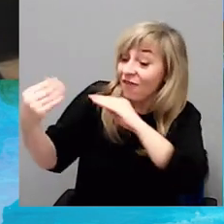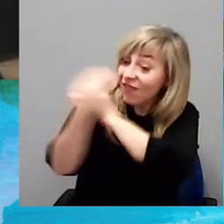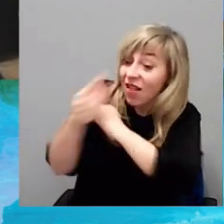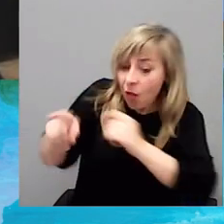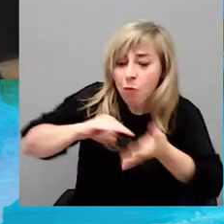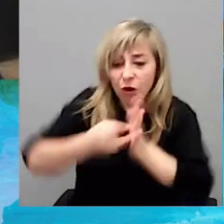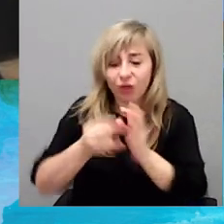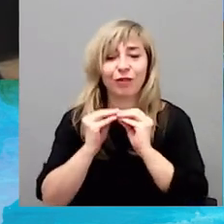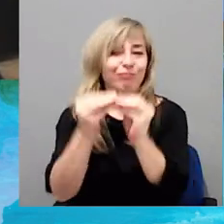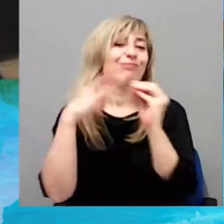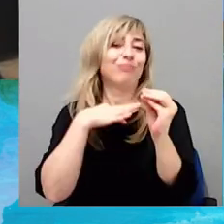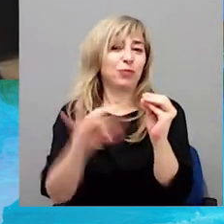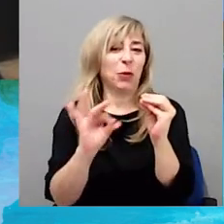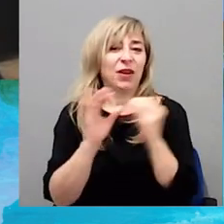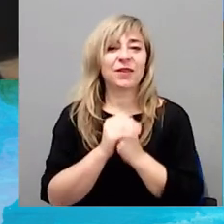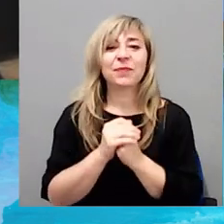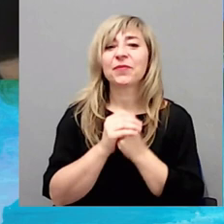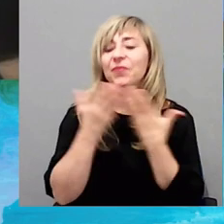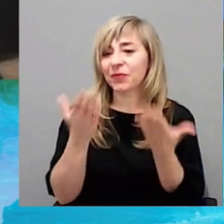do this type of projects.